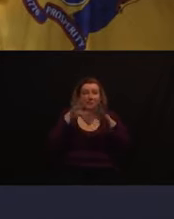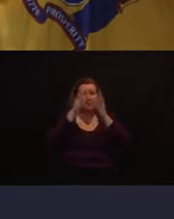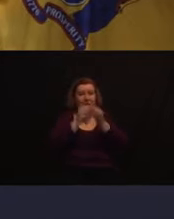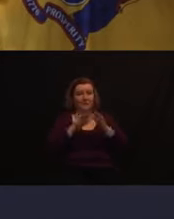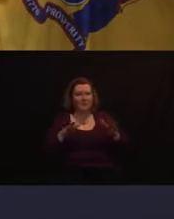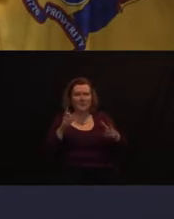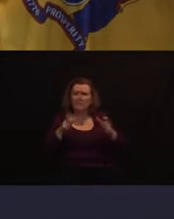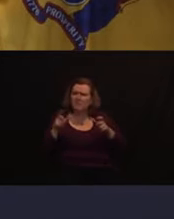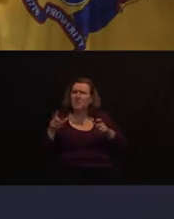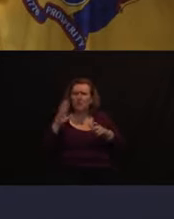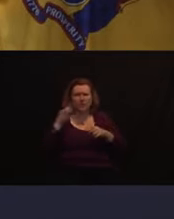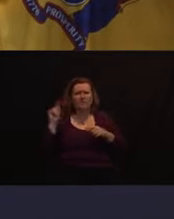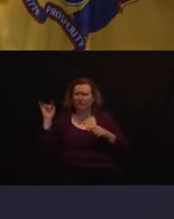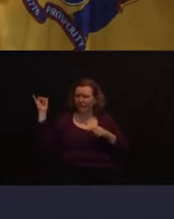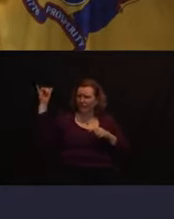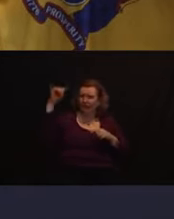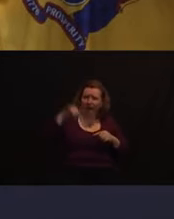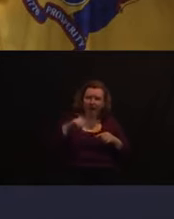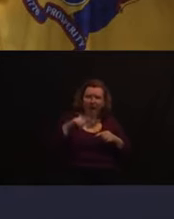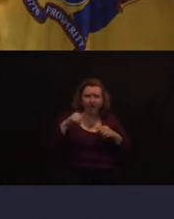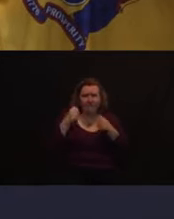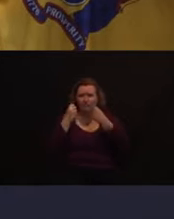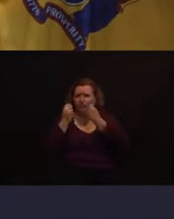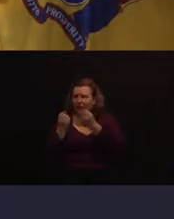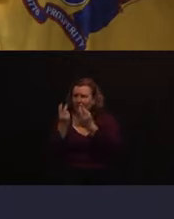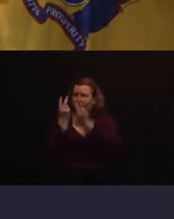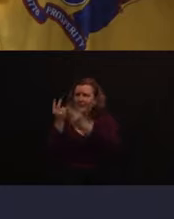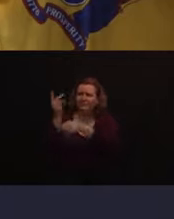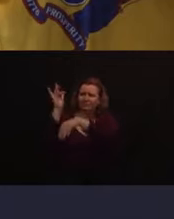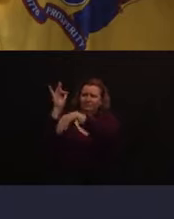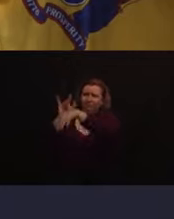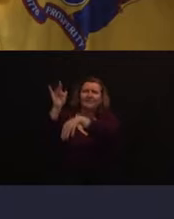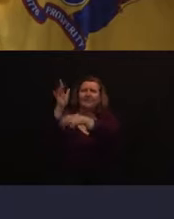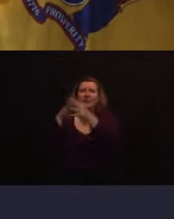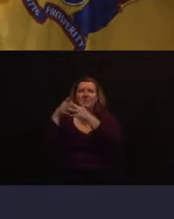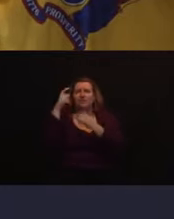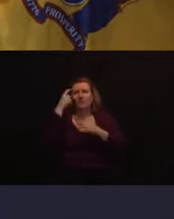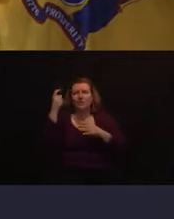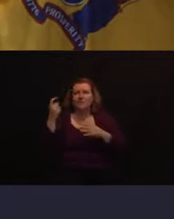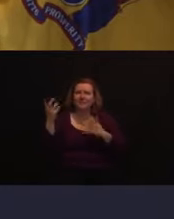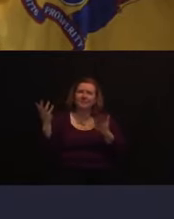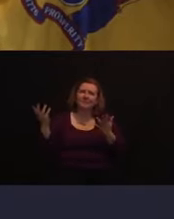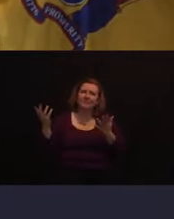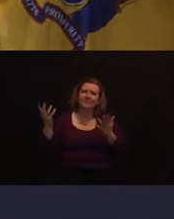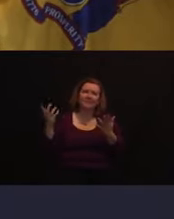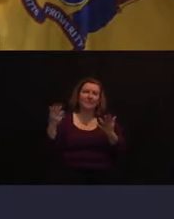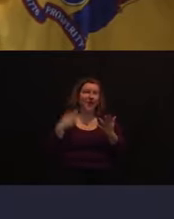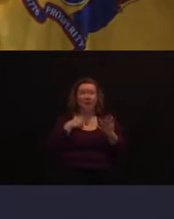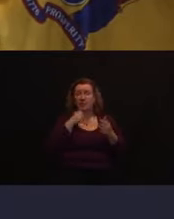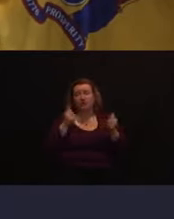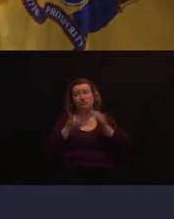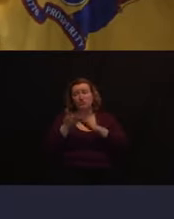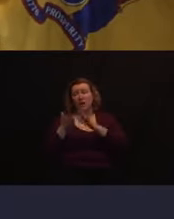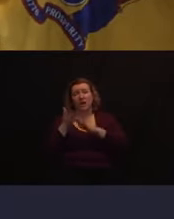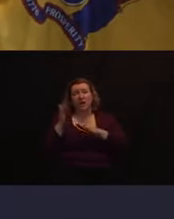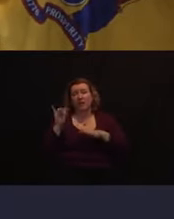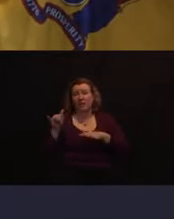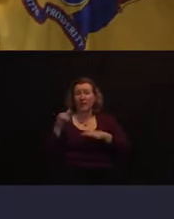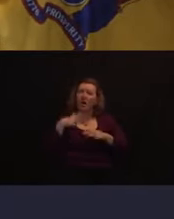destination. And so I'm not running it, but I still believe